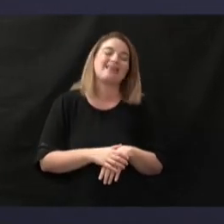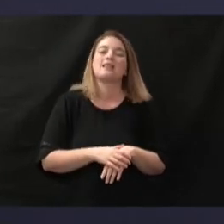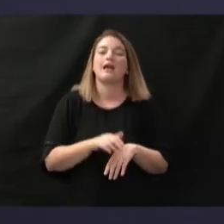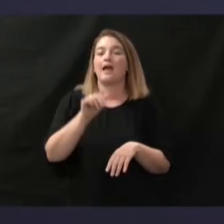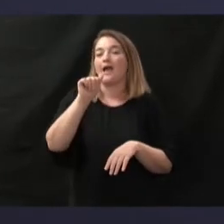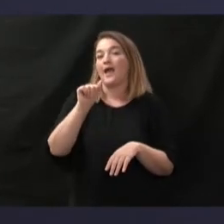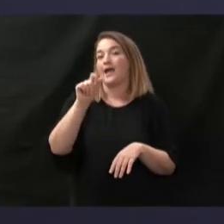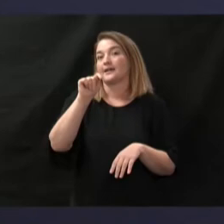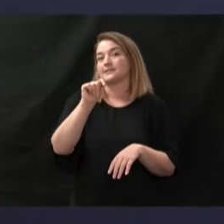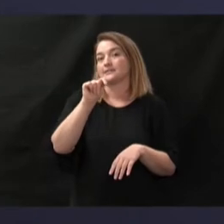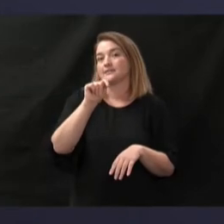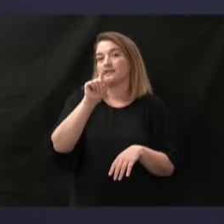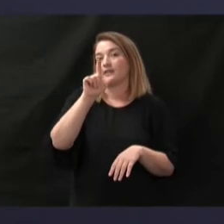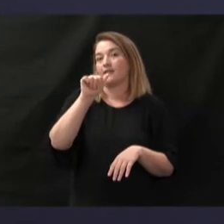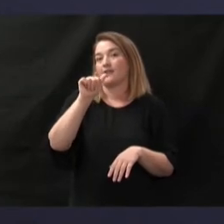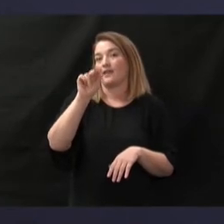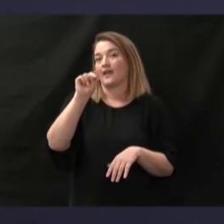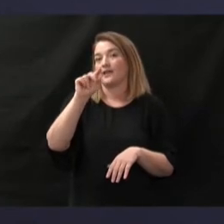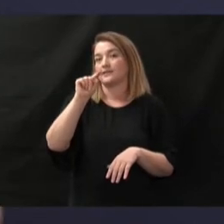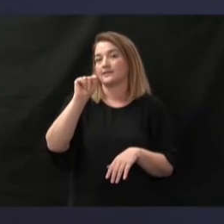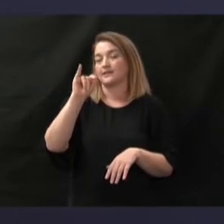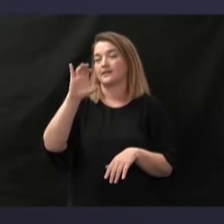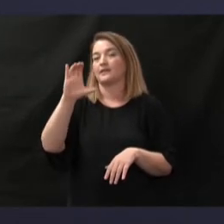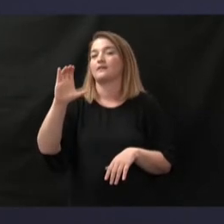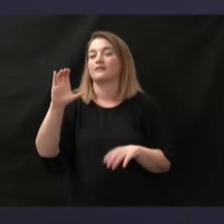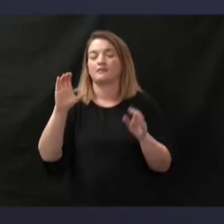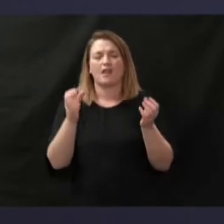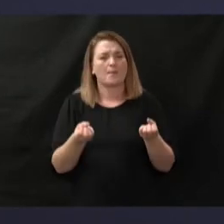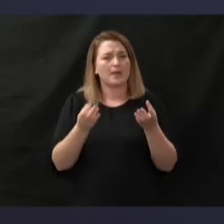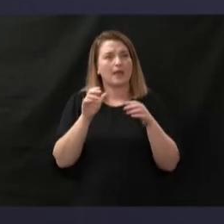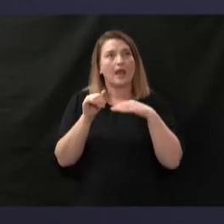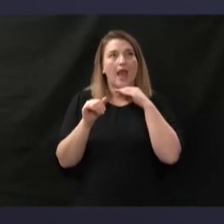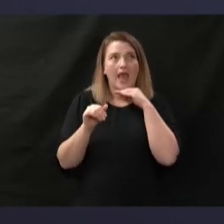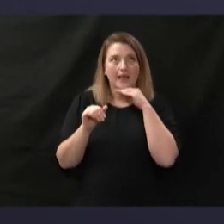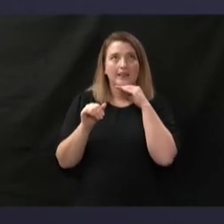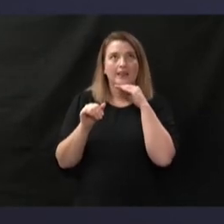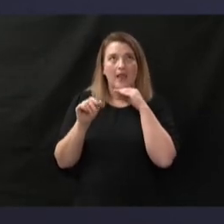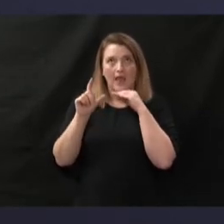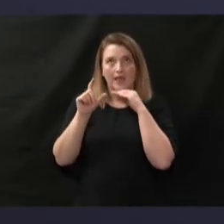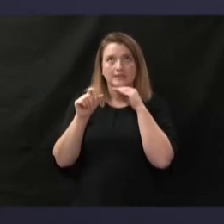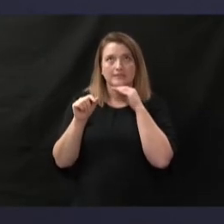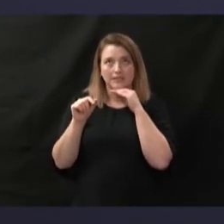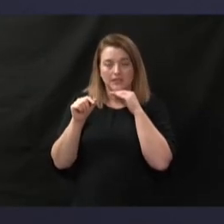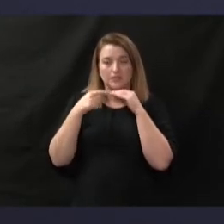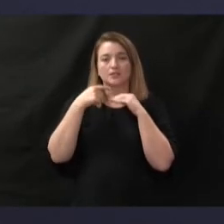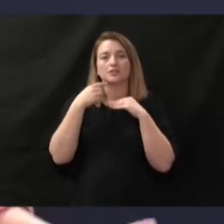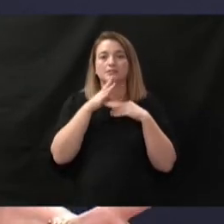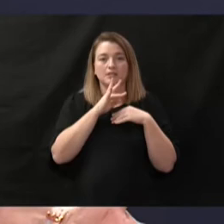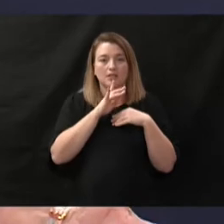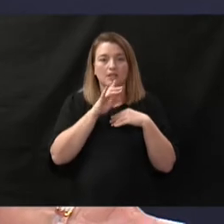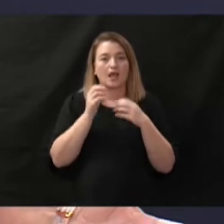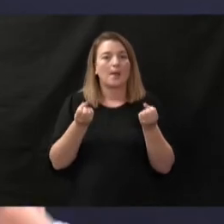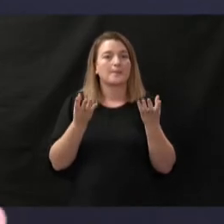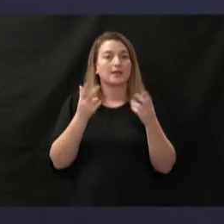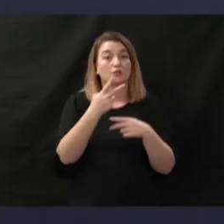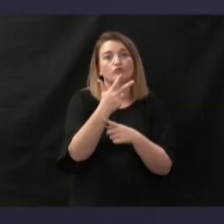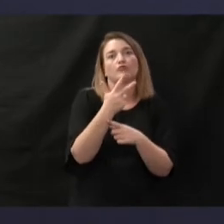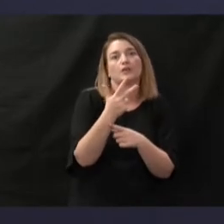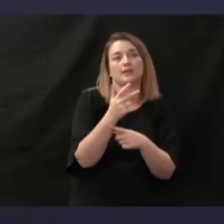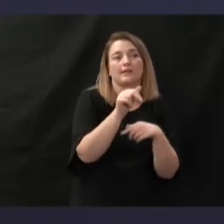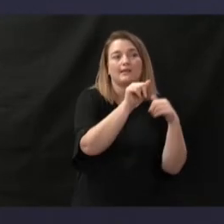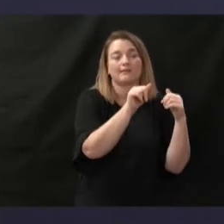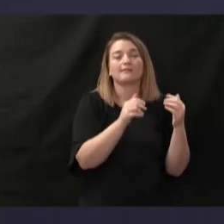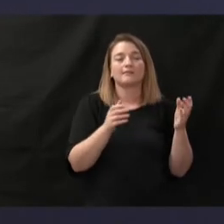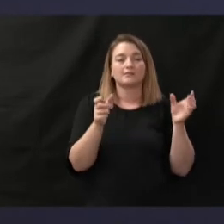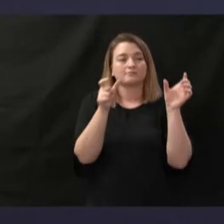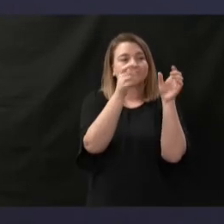Atlantic. Ready? It's, see how many syllables? Atlantic. How many? Three. So